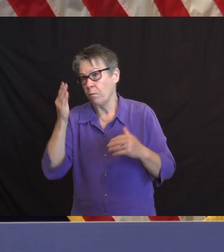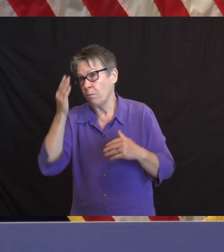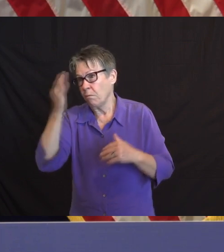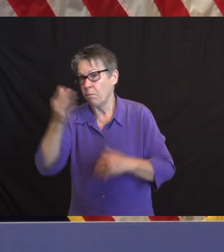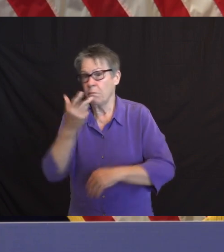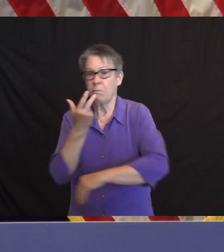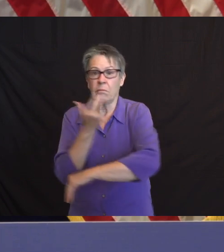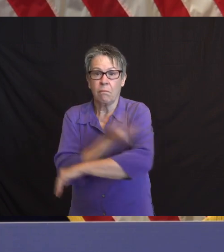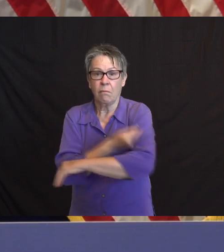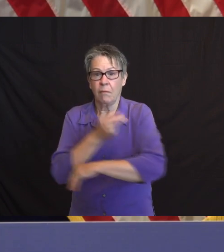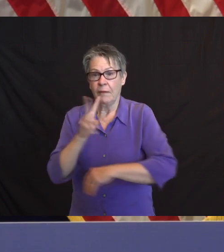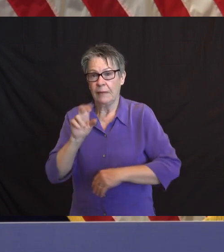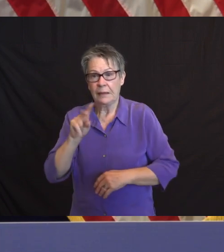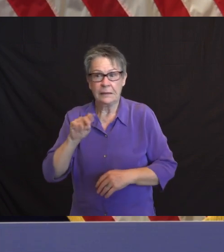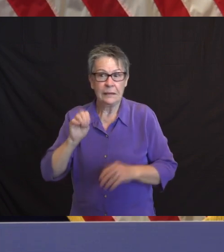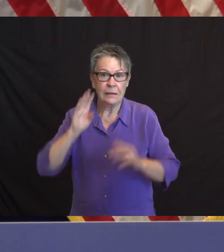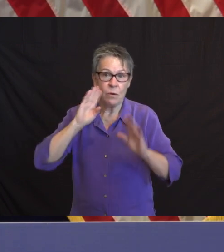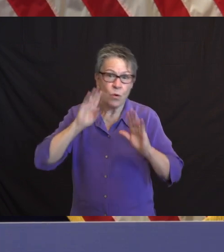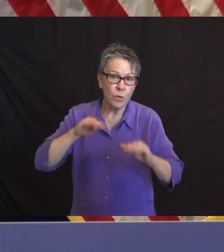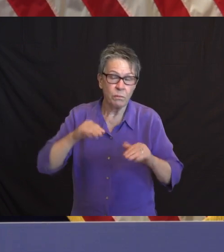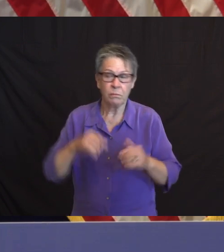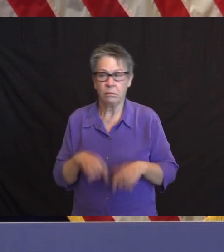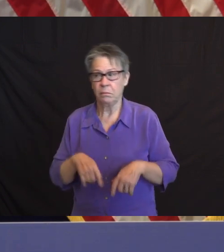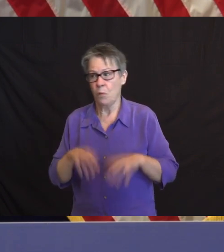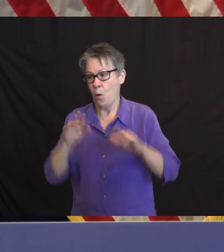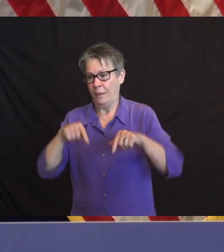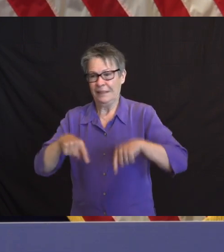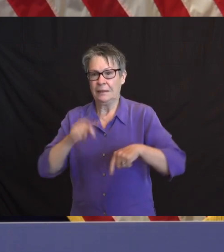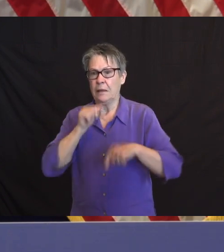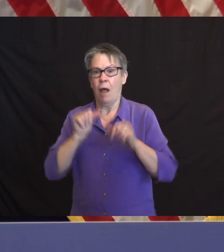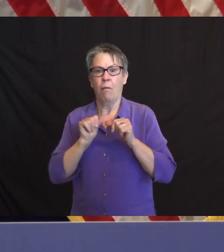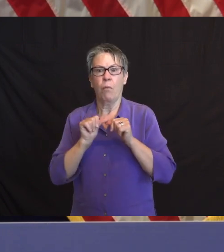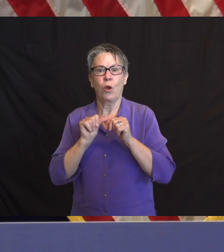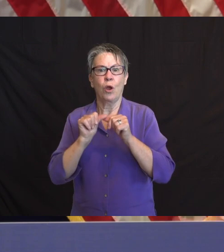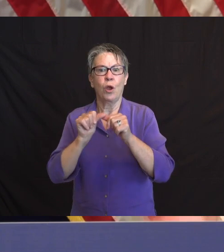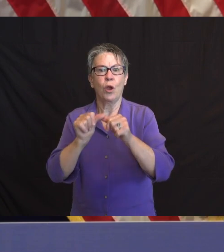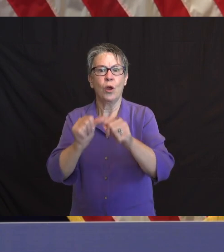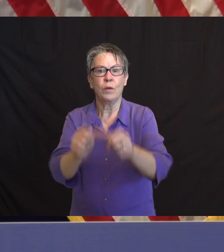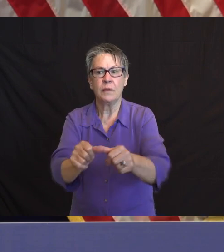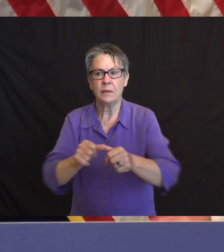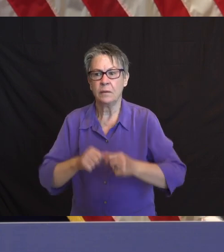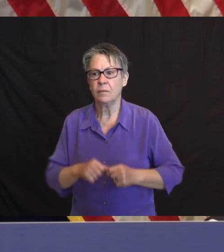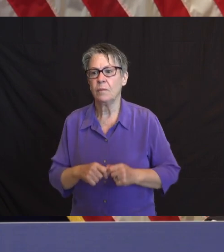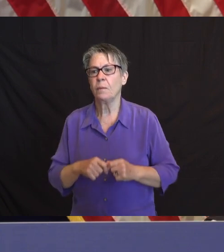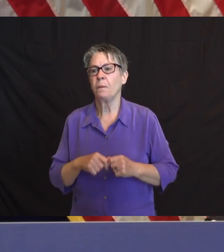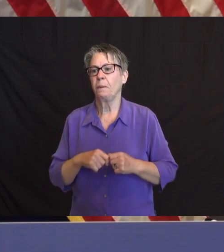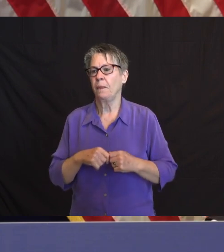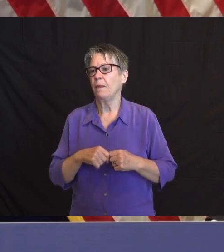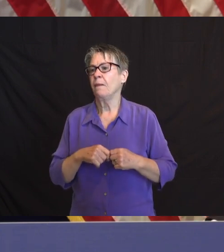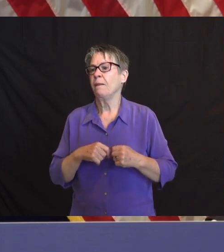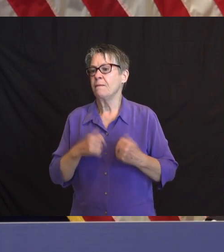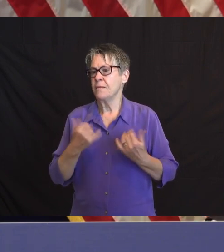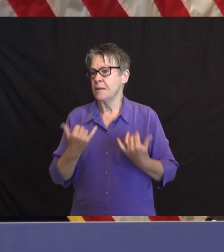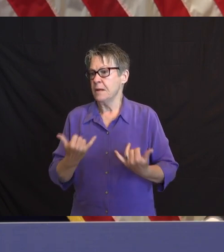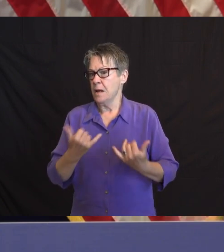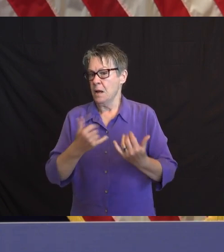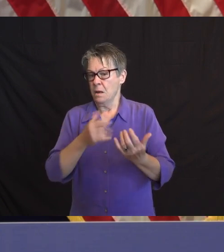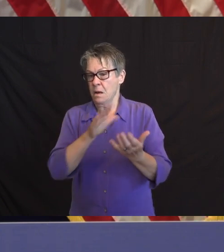permanent. A lot of what we talk about how's school going to look? What are the protocols tomorrow that Judy's going to come up with on